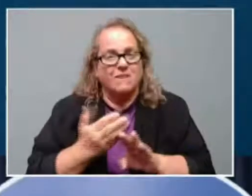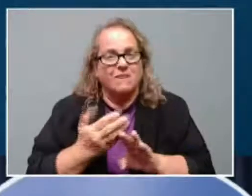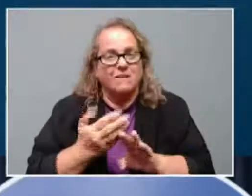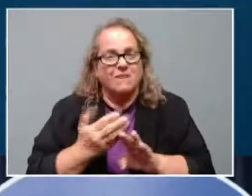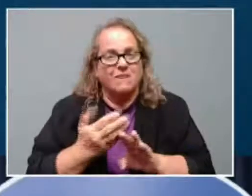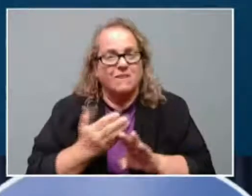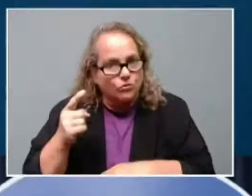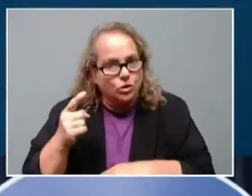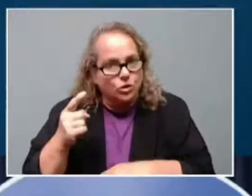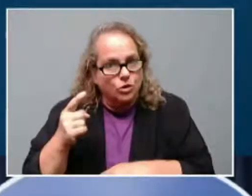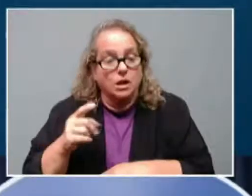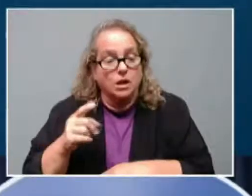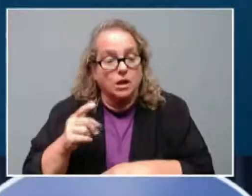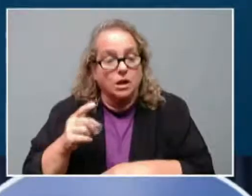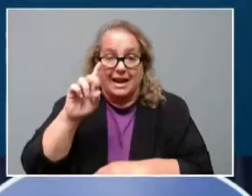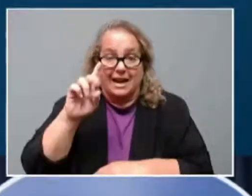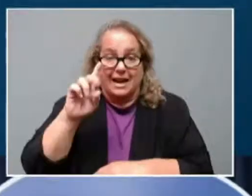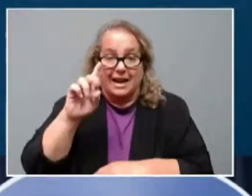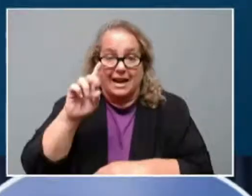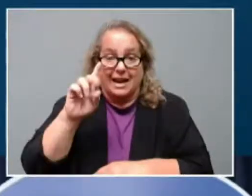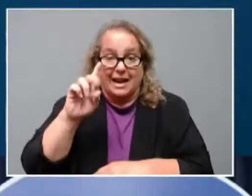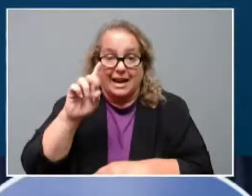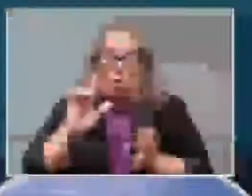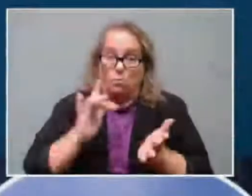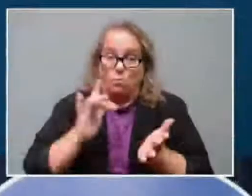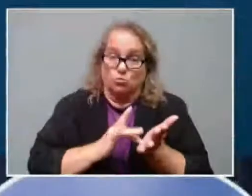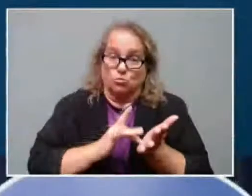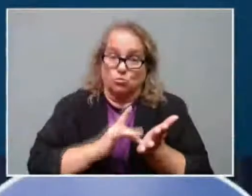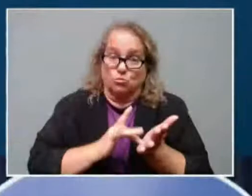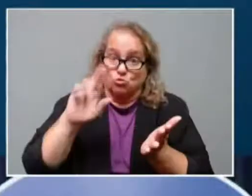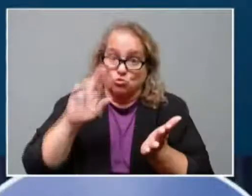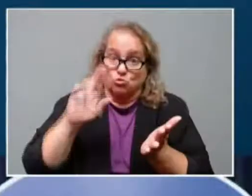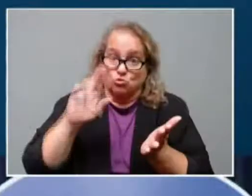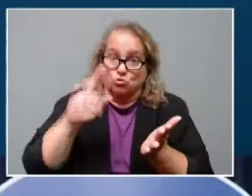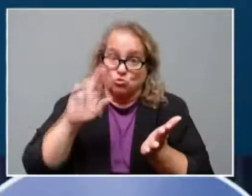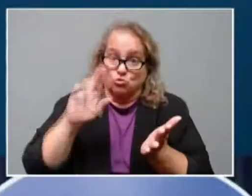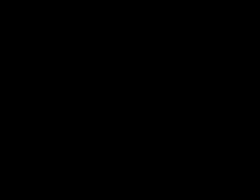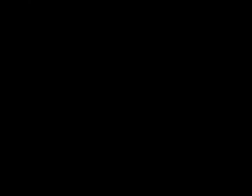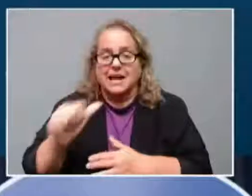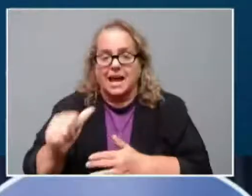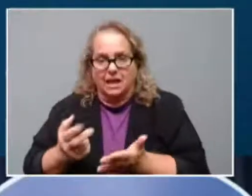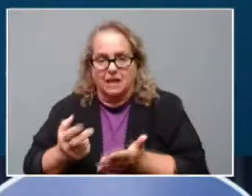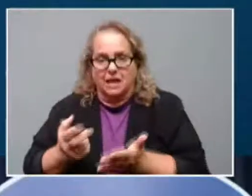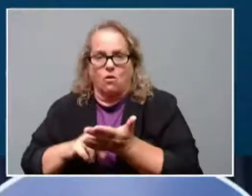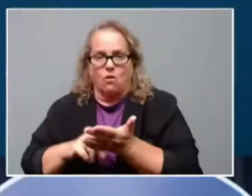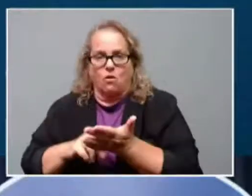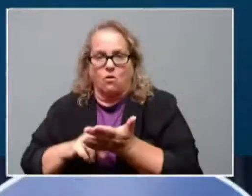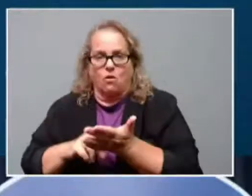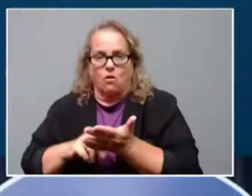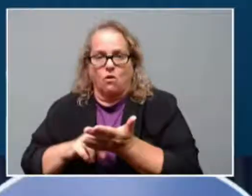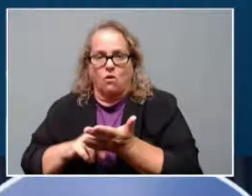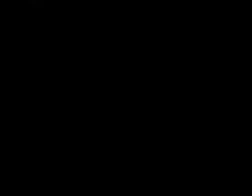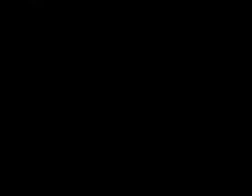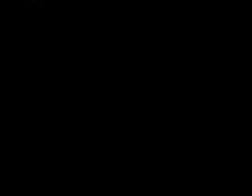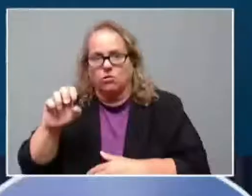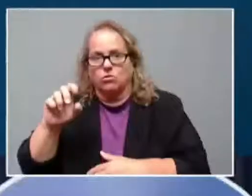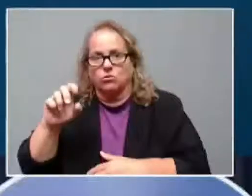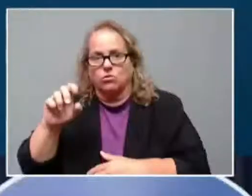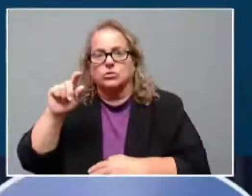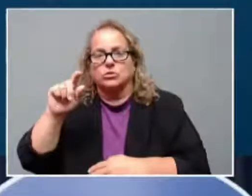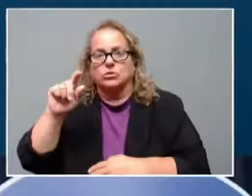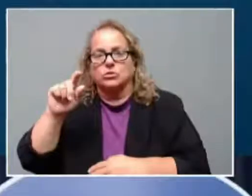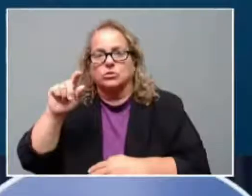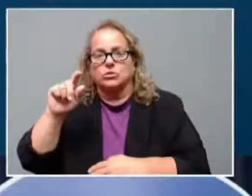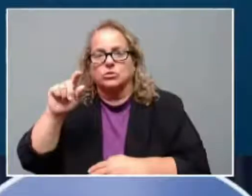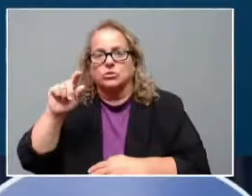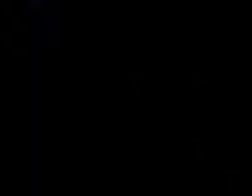Medicare or prescription drug benefits can enroll on the Medicare.gov website. So you can, again, access